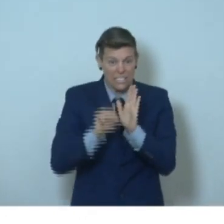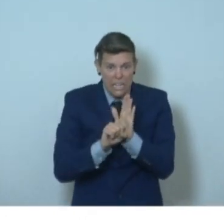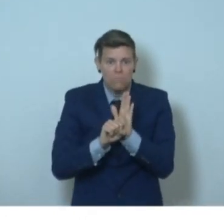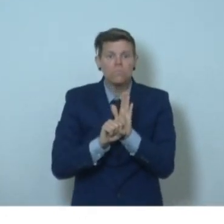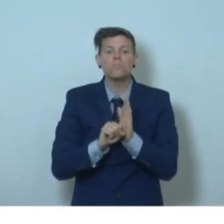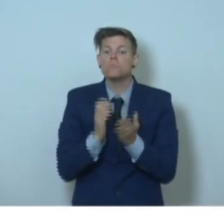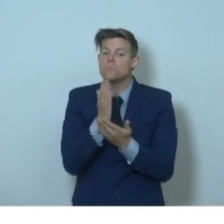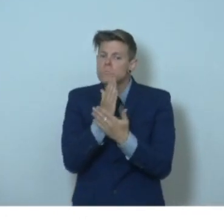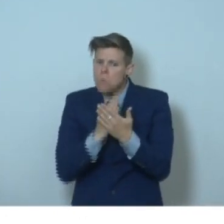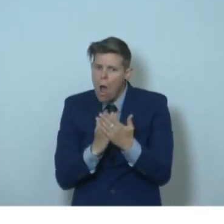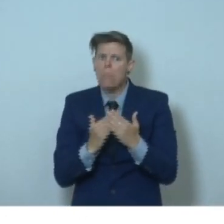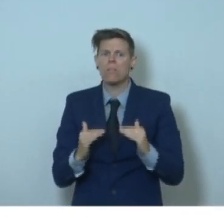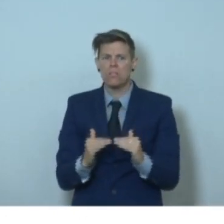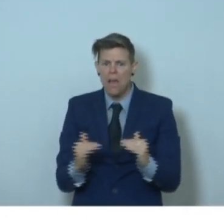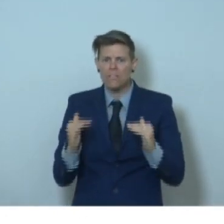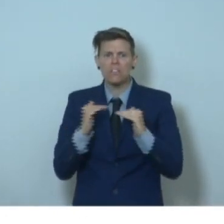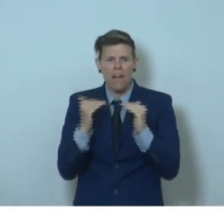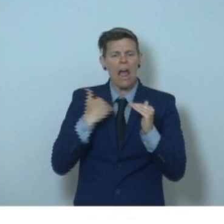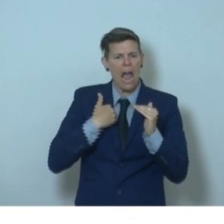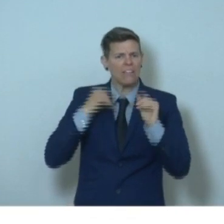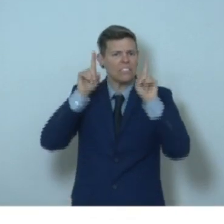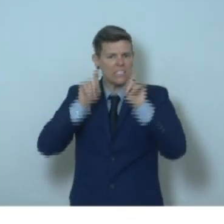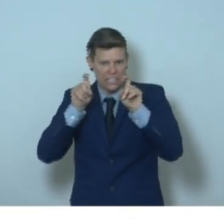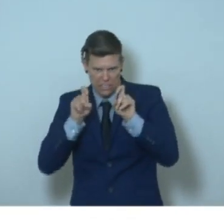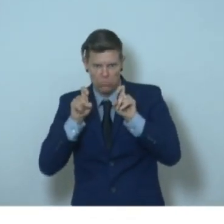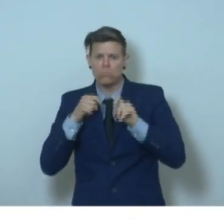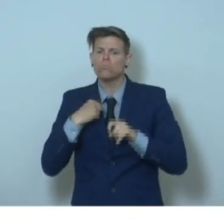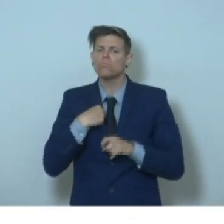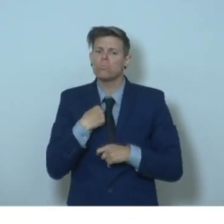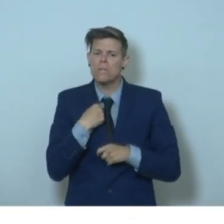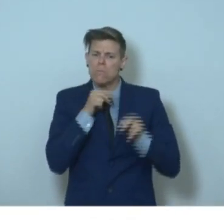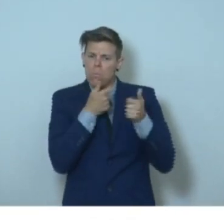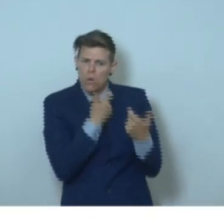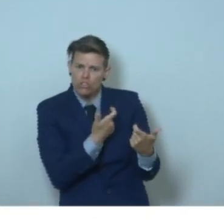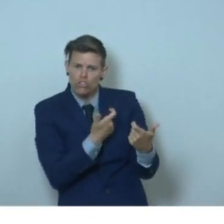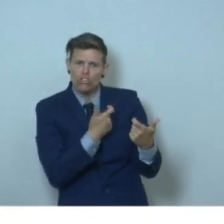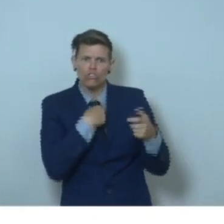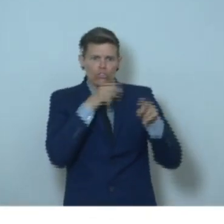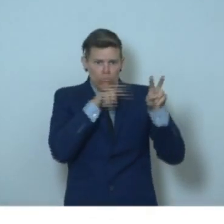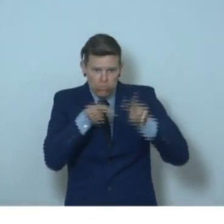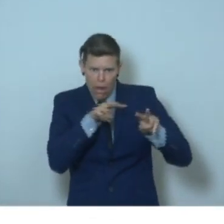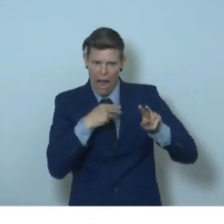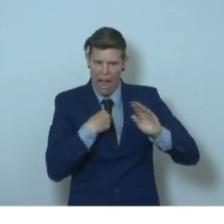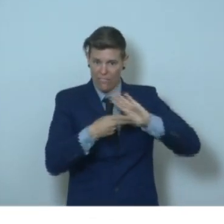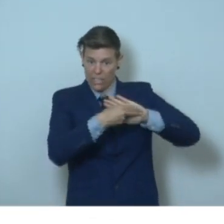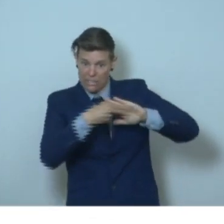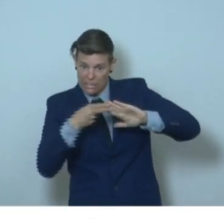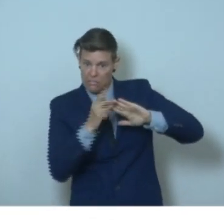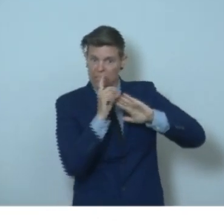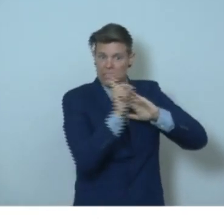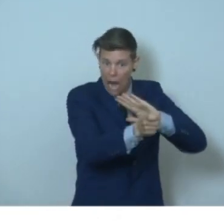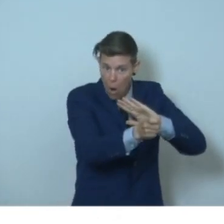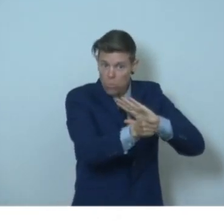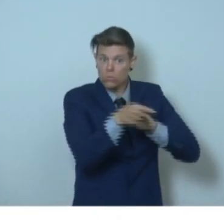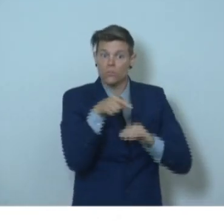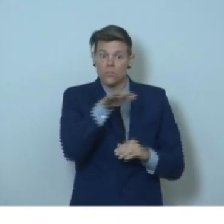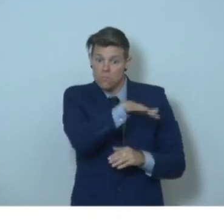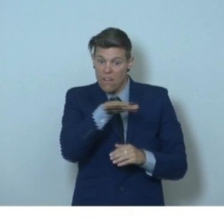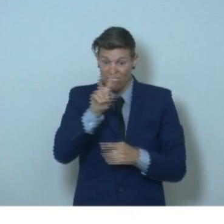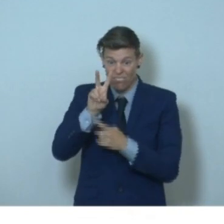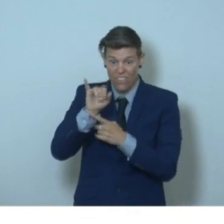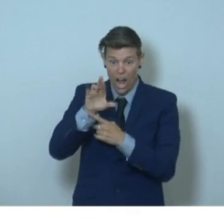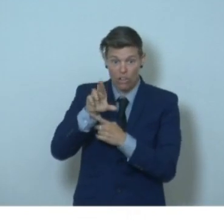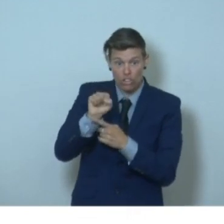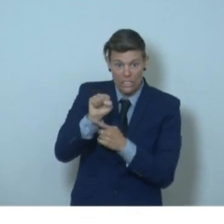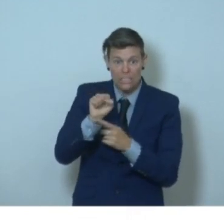intervention for testing. We do surveillance looking to diagnose the virus across 6 specific